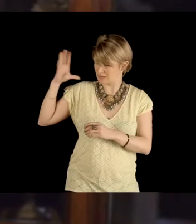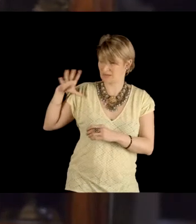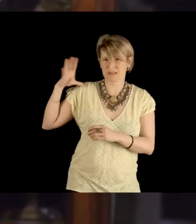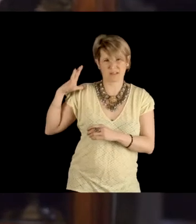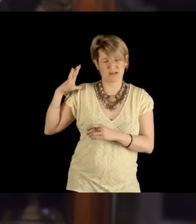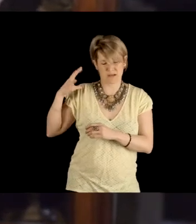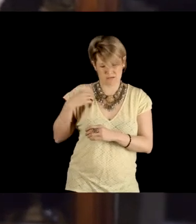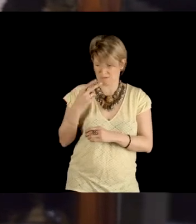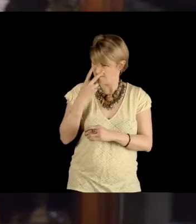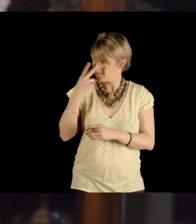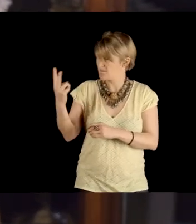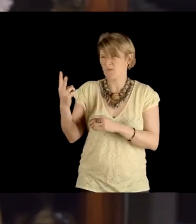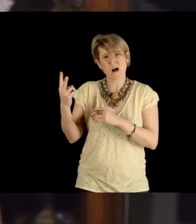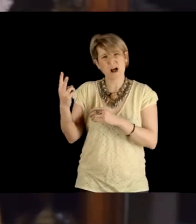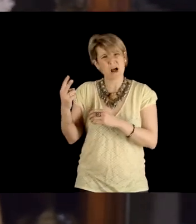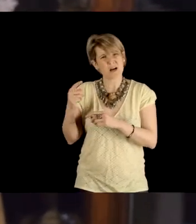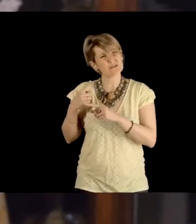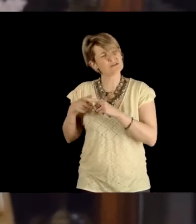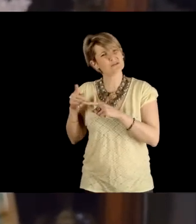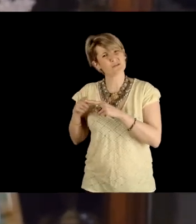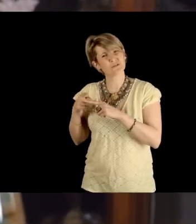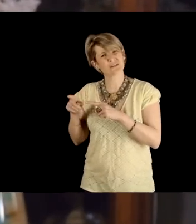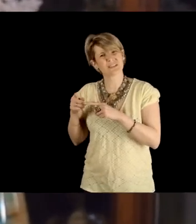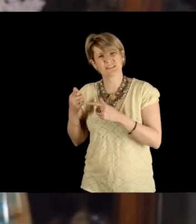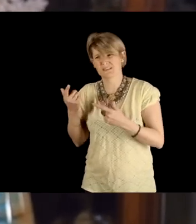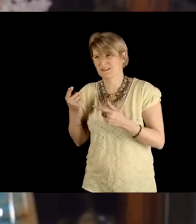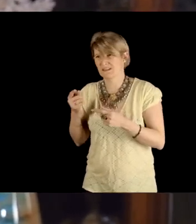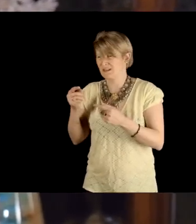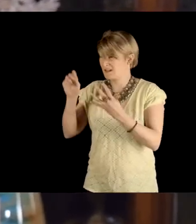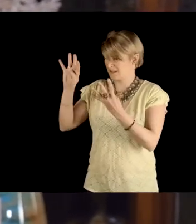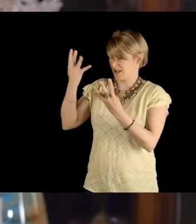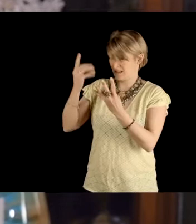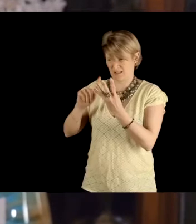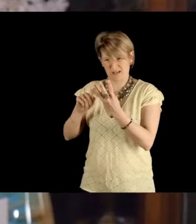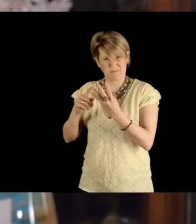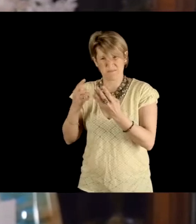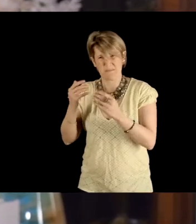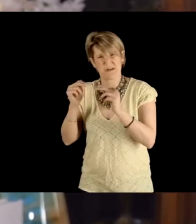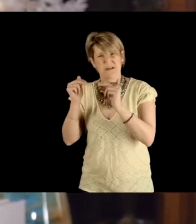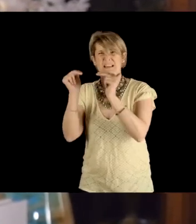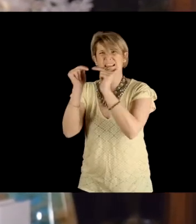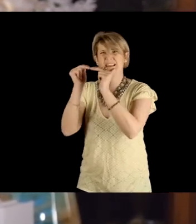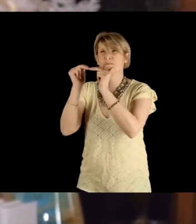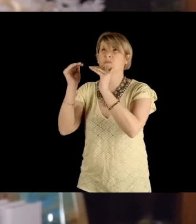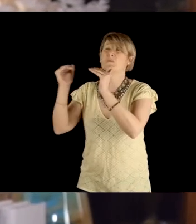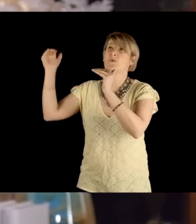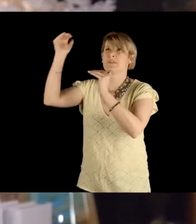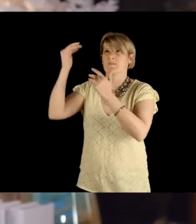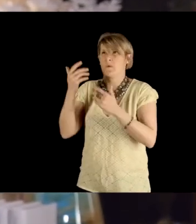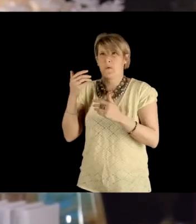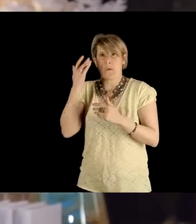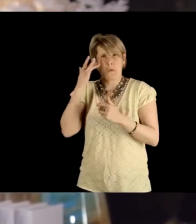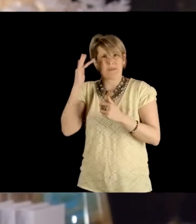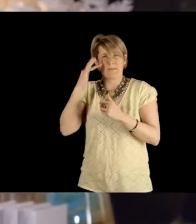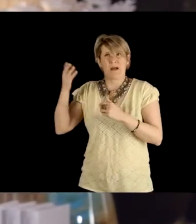That is also why I recommend that we got to fix a regular time. We should set